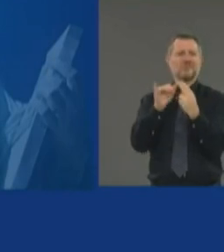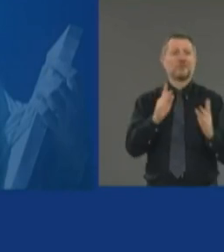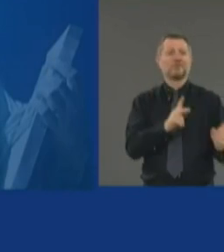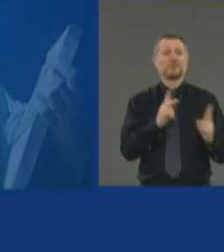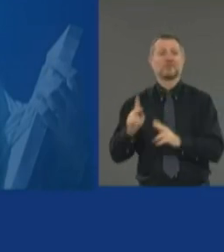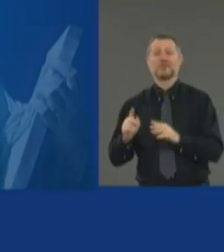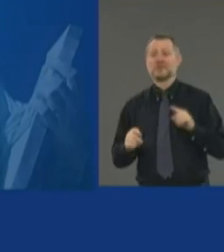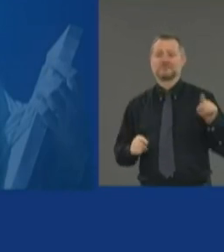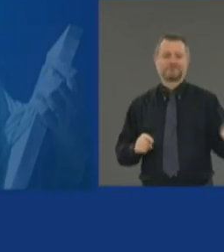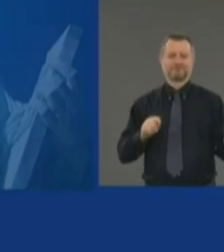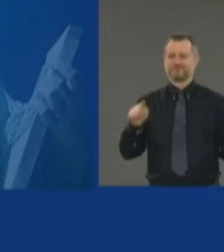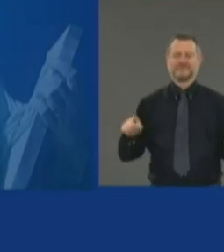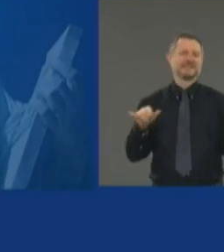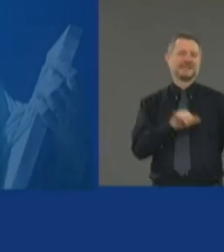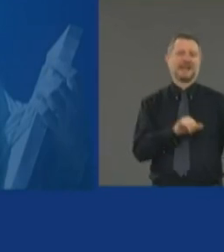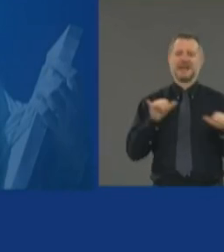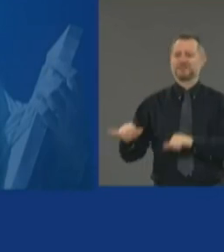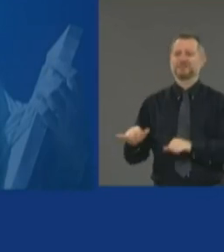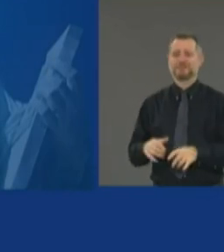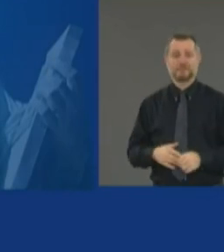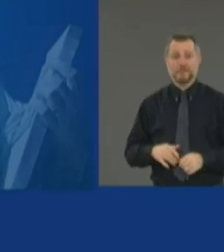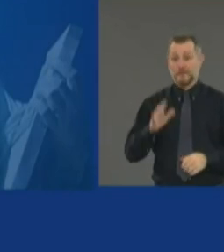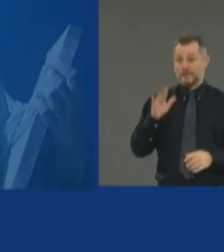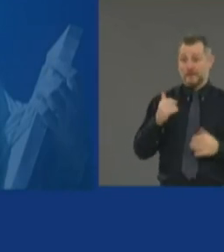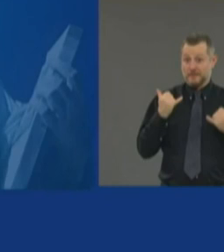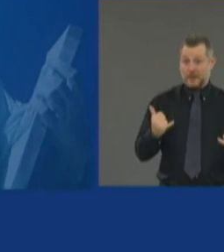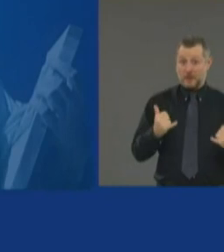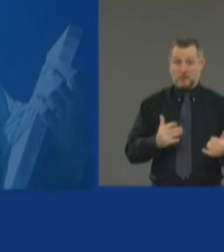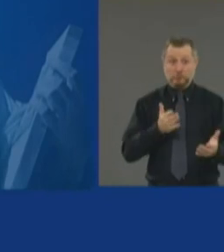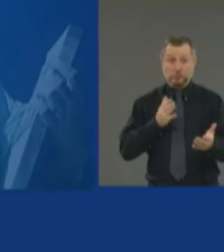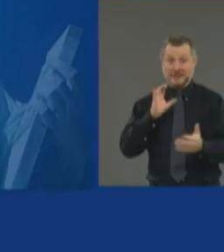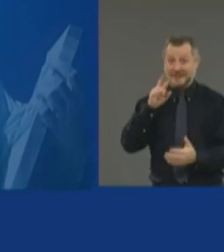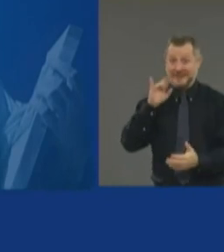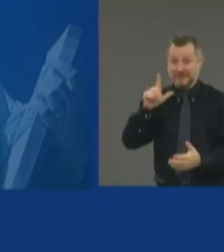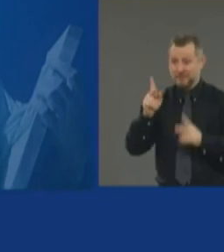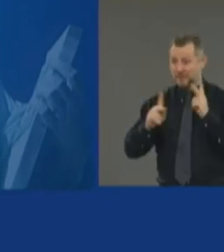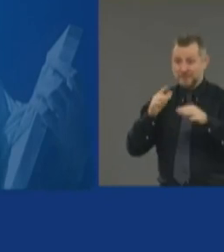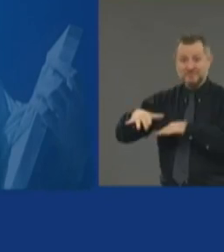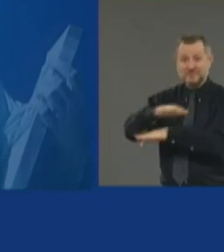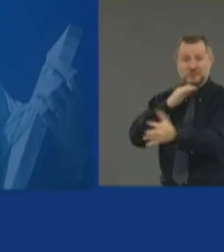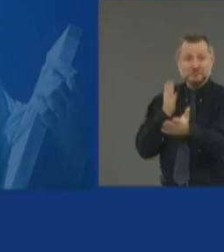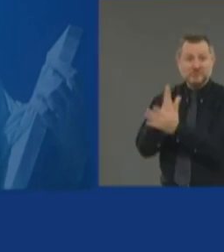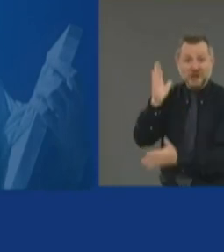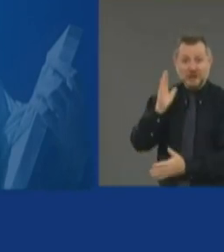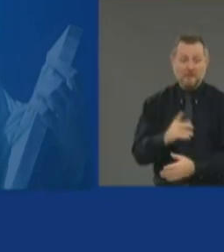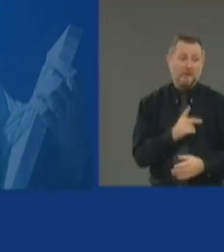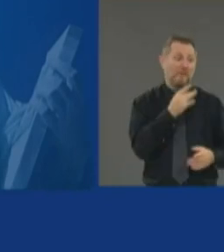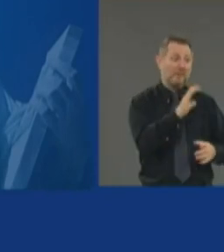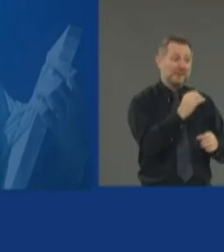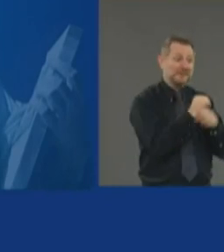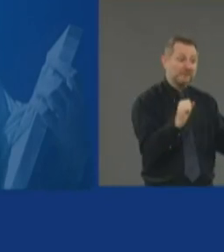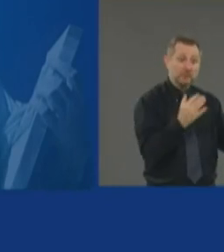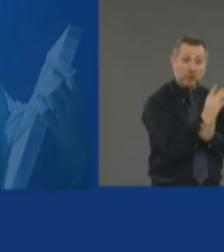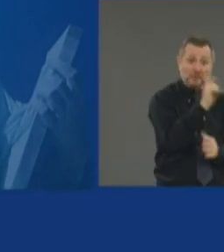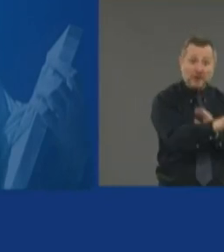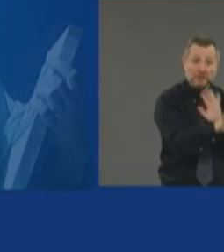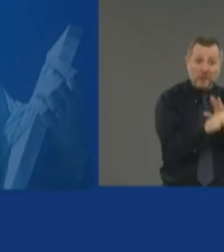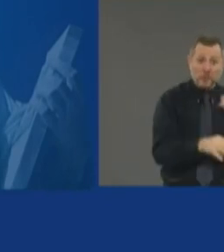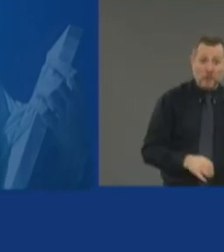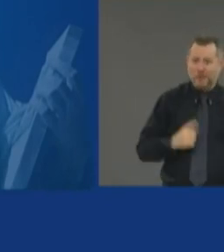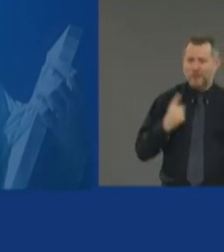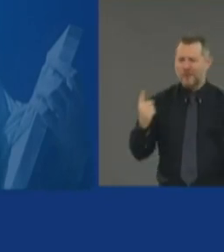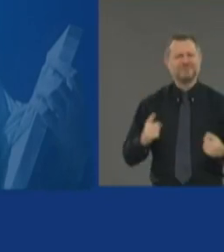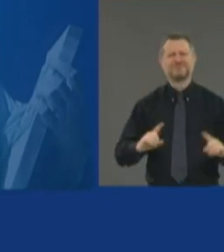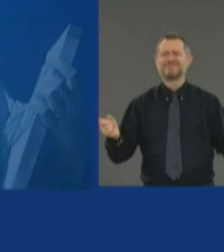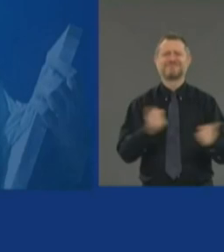safety or civil rights. Whose side are you on, public safety or civil rights? It can't be either